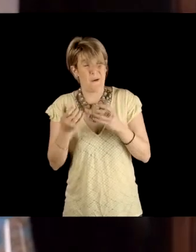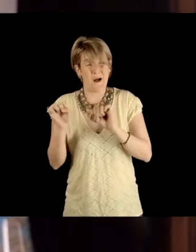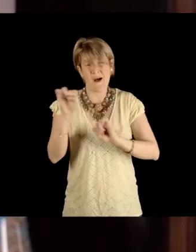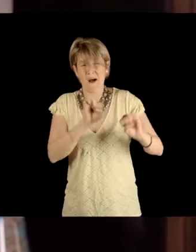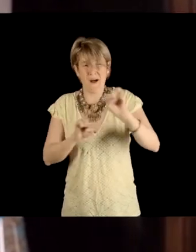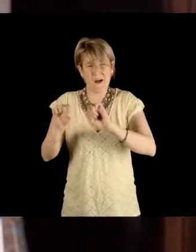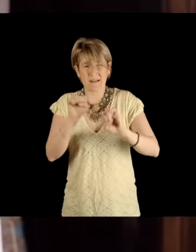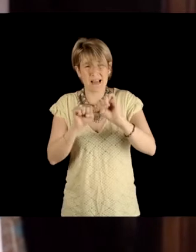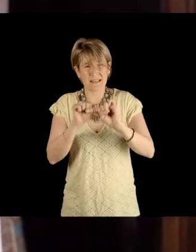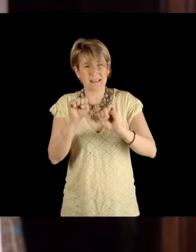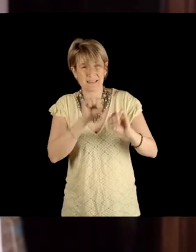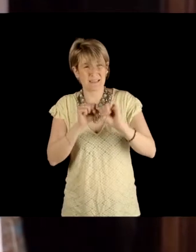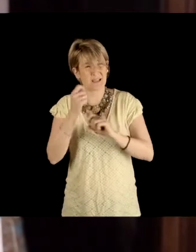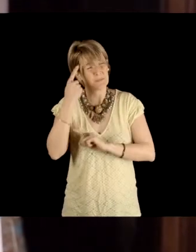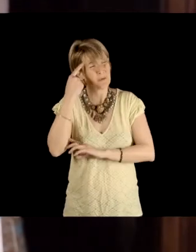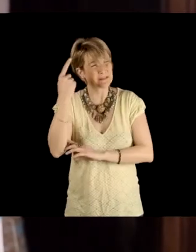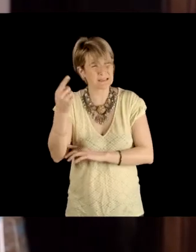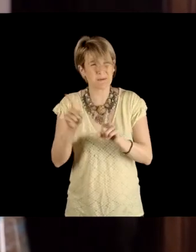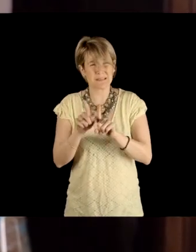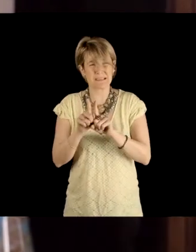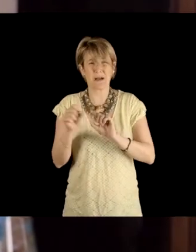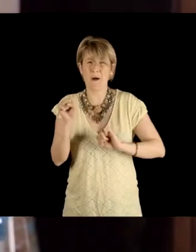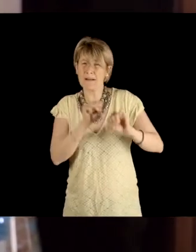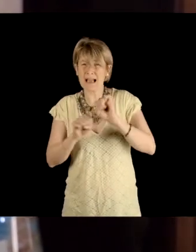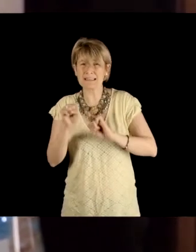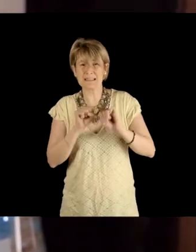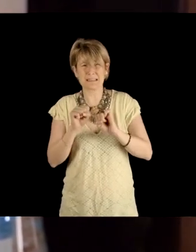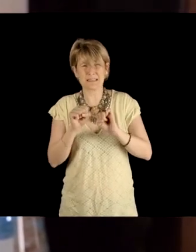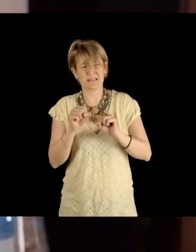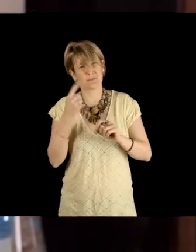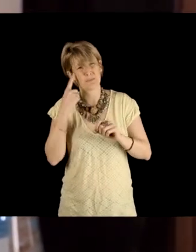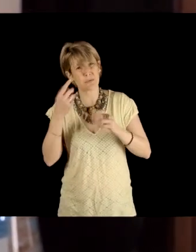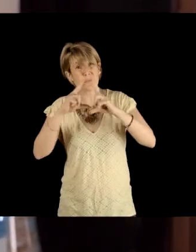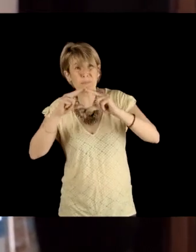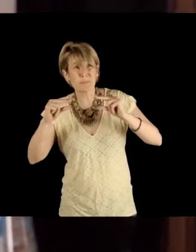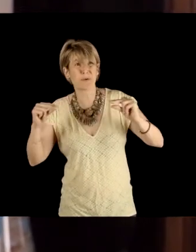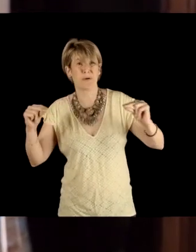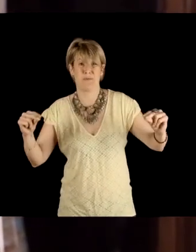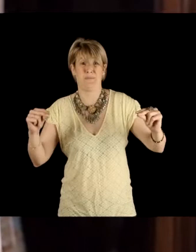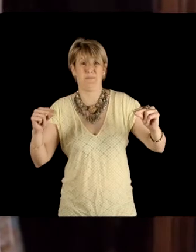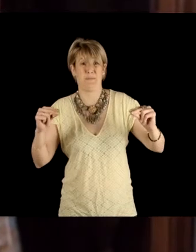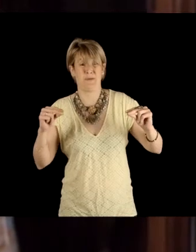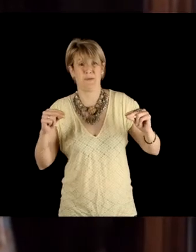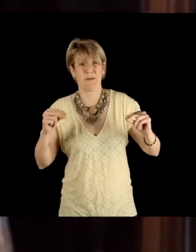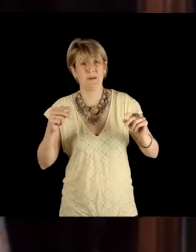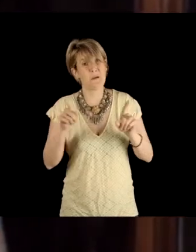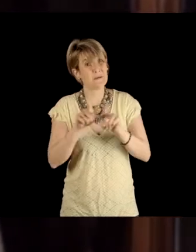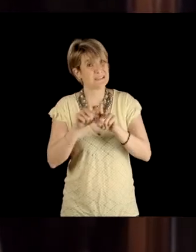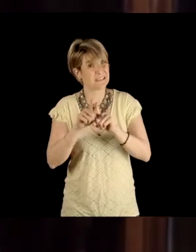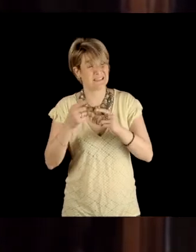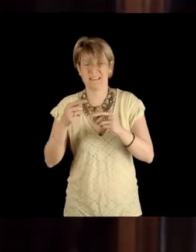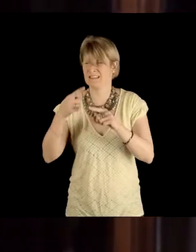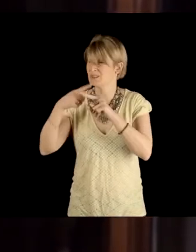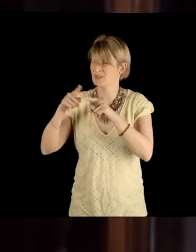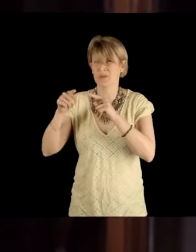Now, the focus here is the back part, from top of the head till the